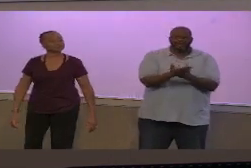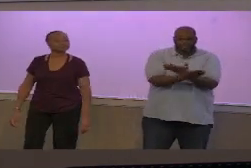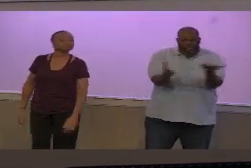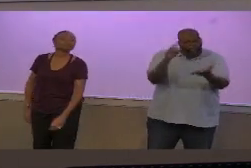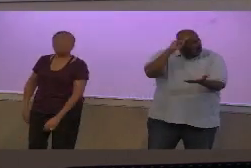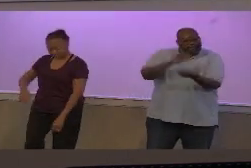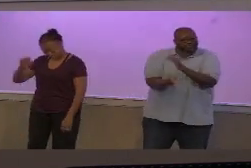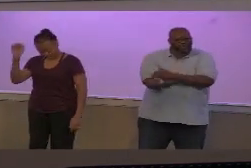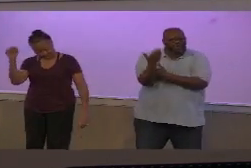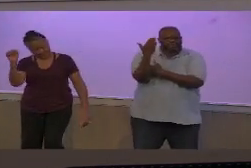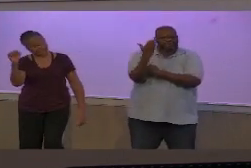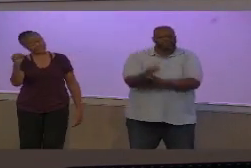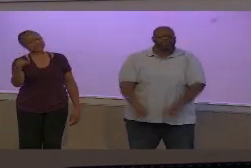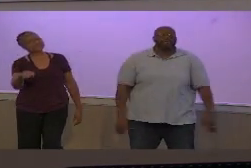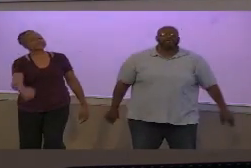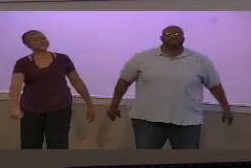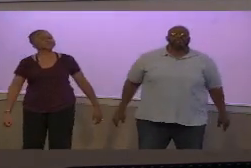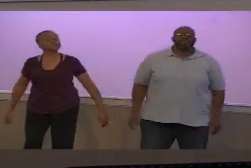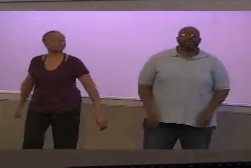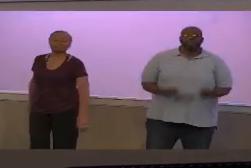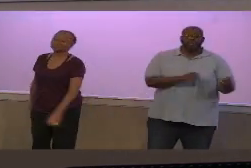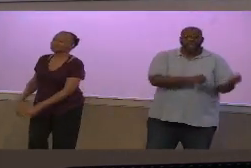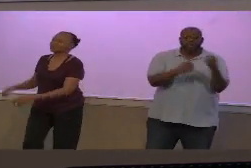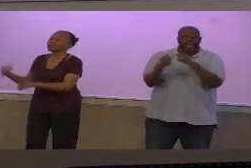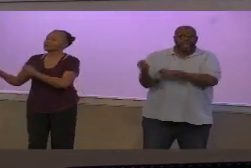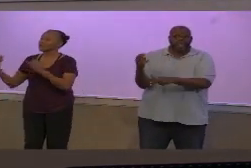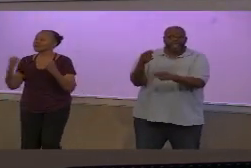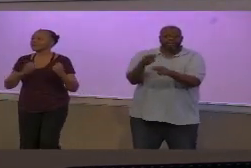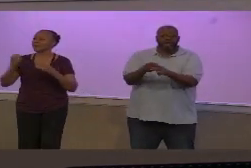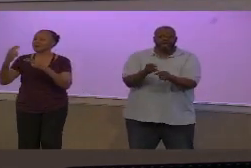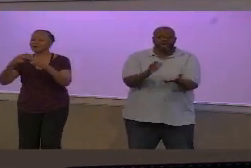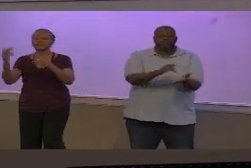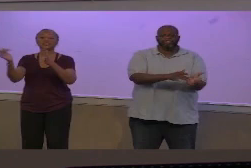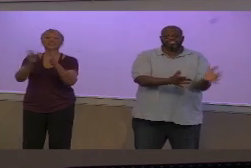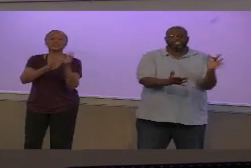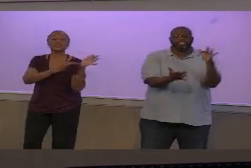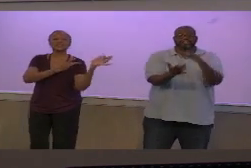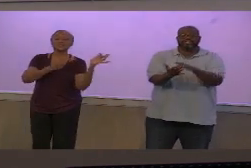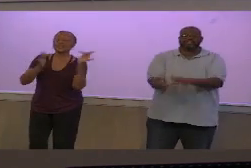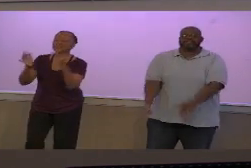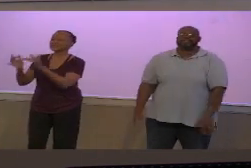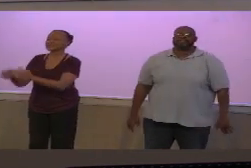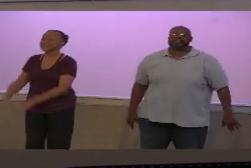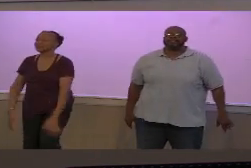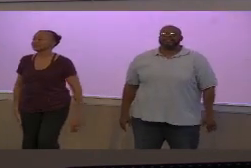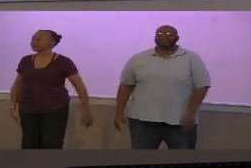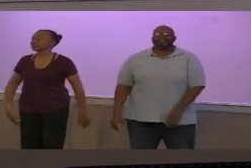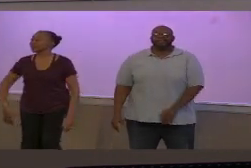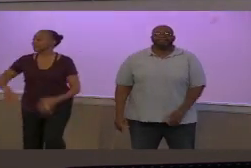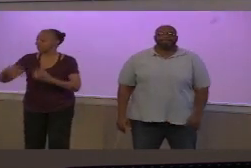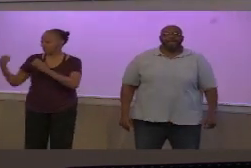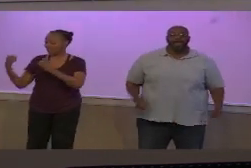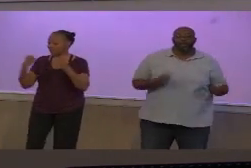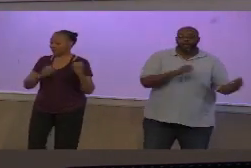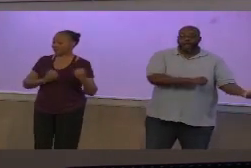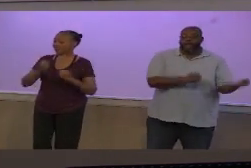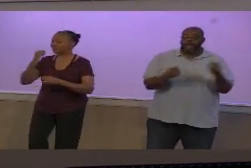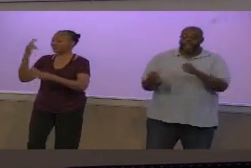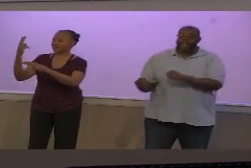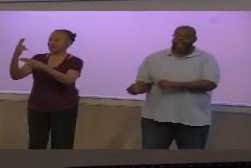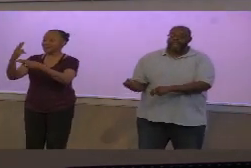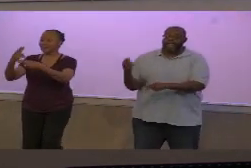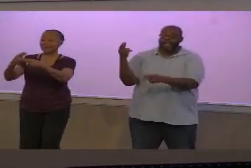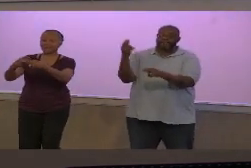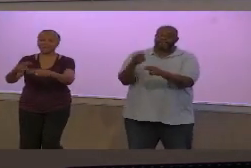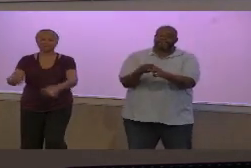This morning, there's power in the name of Jesus. There's power in